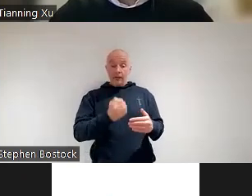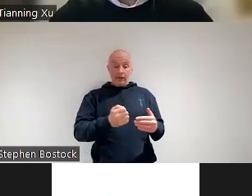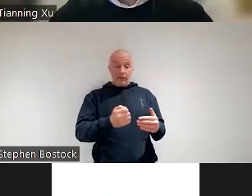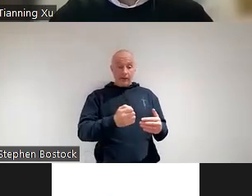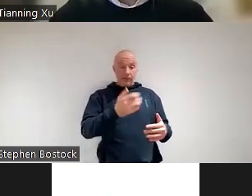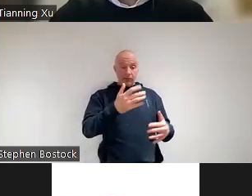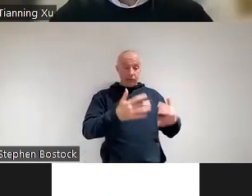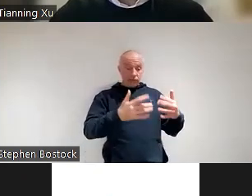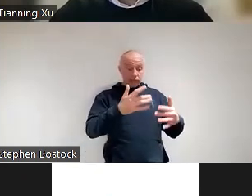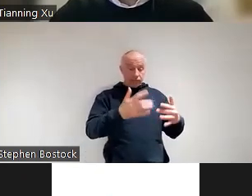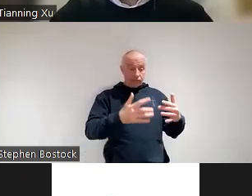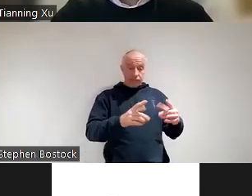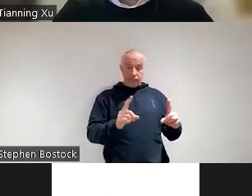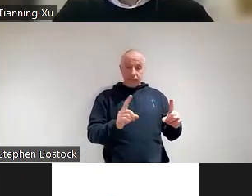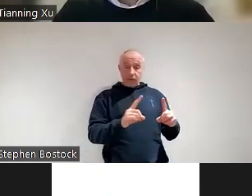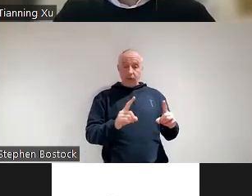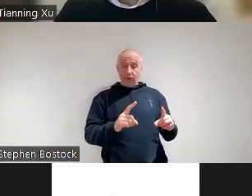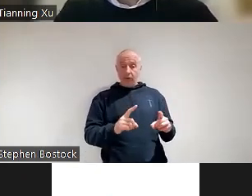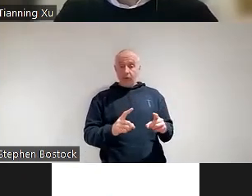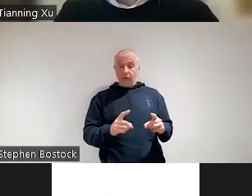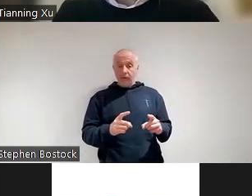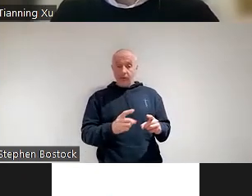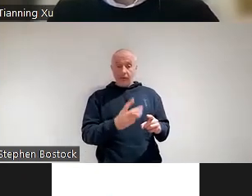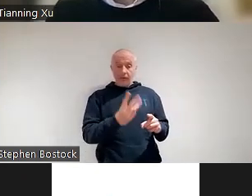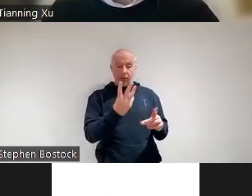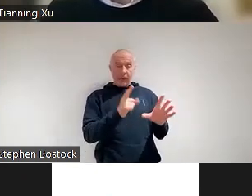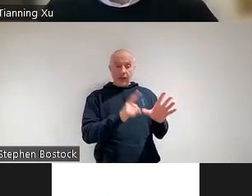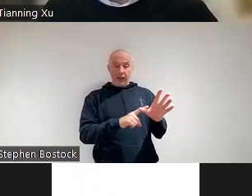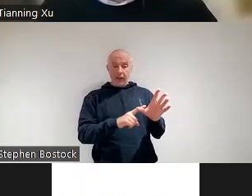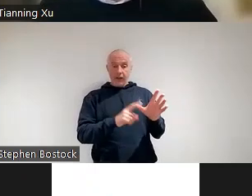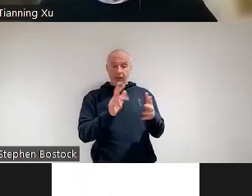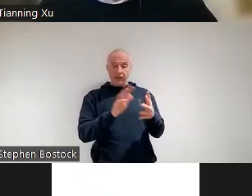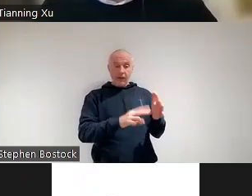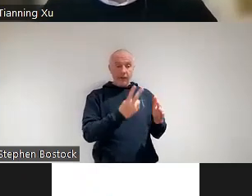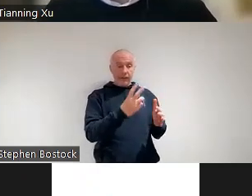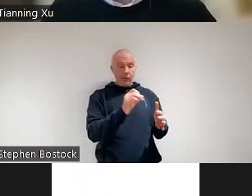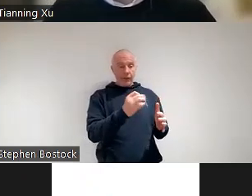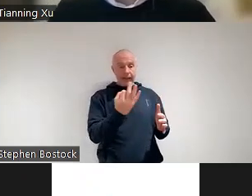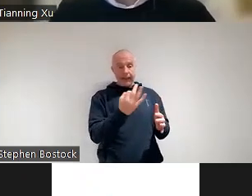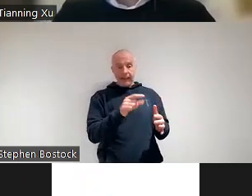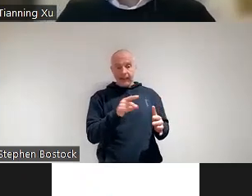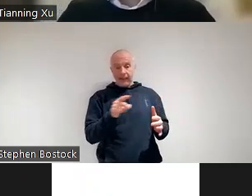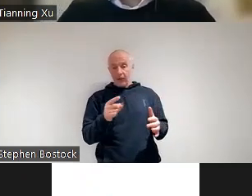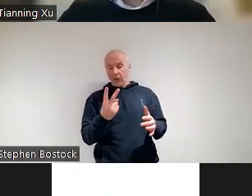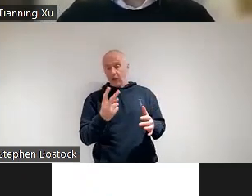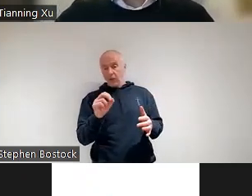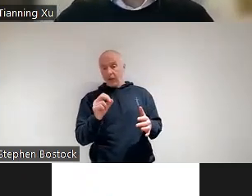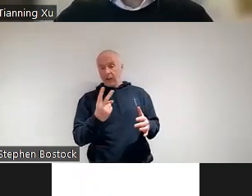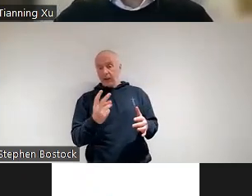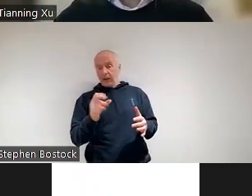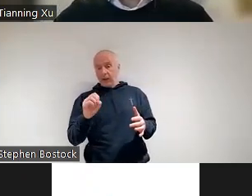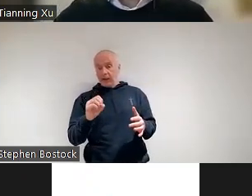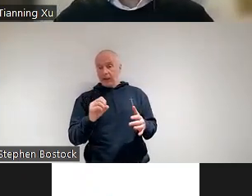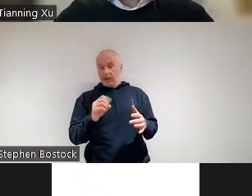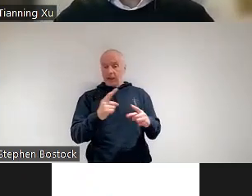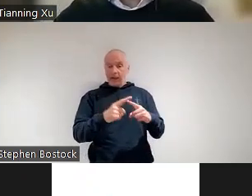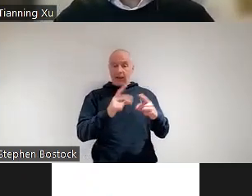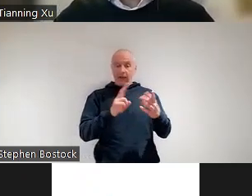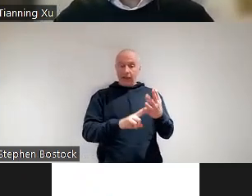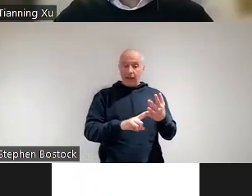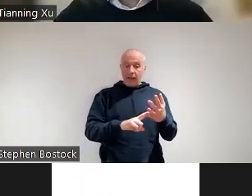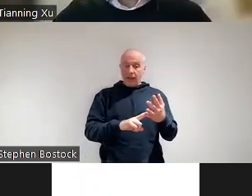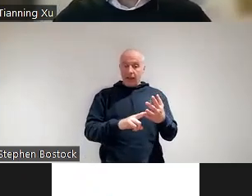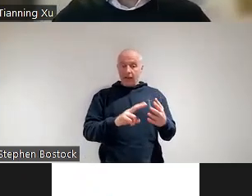in the 3 years between 2018 to 2020, basically all the electrical vehicles has increased